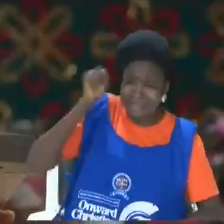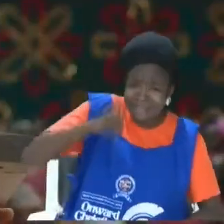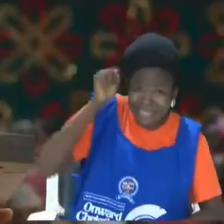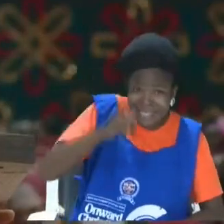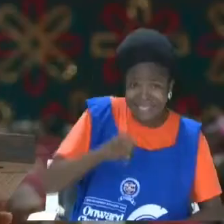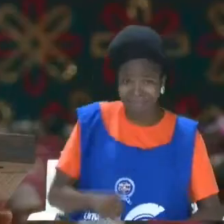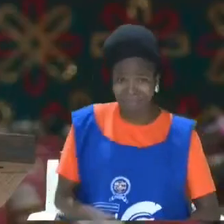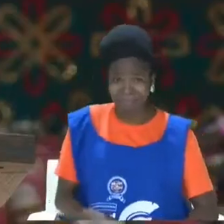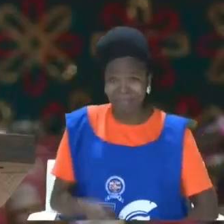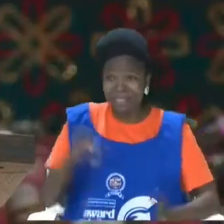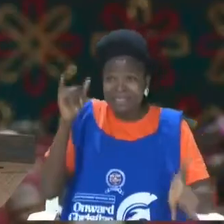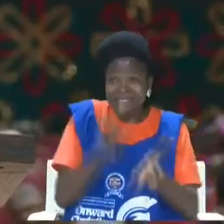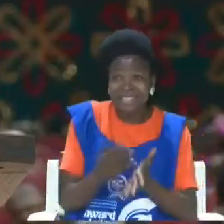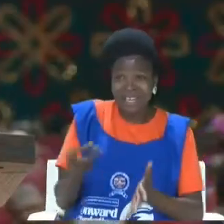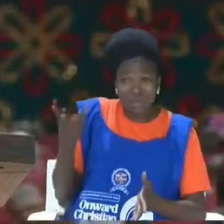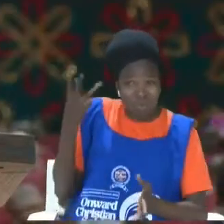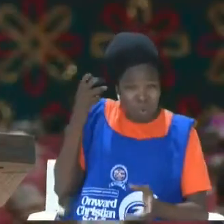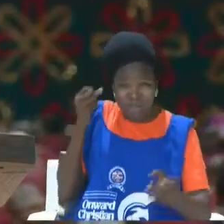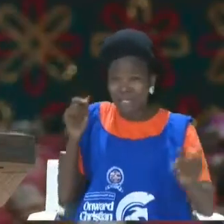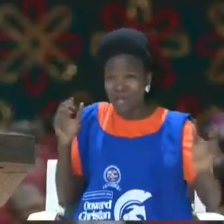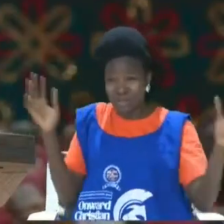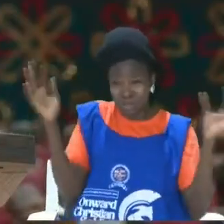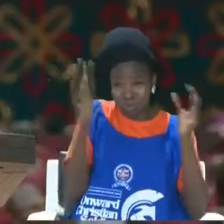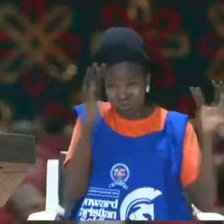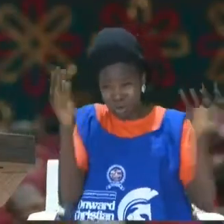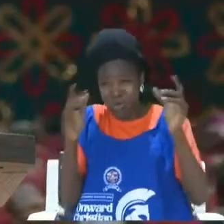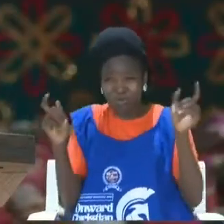That was the wind of change.